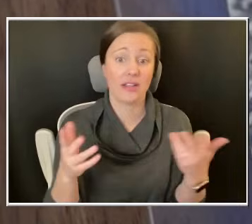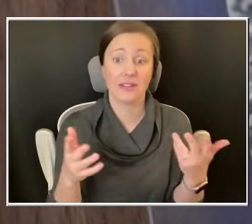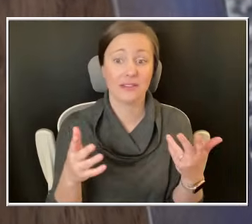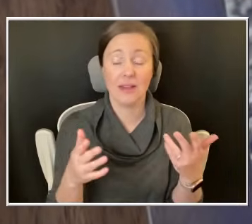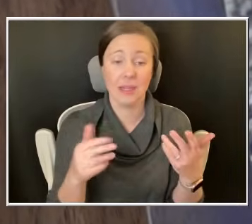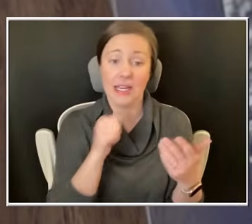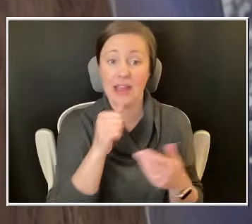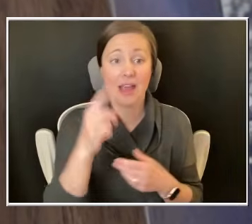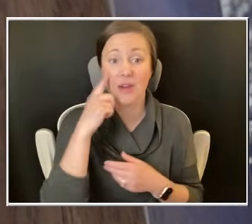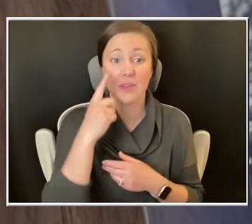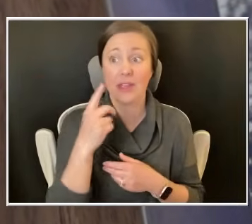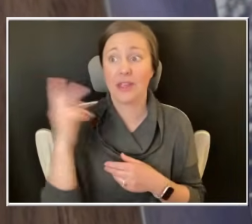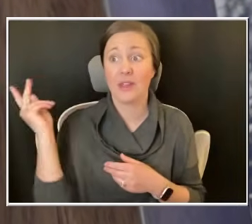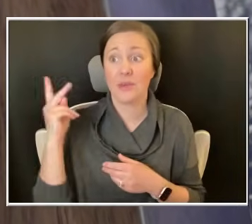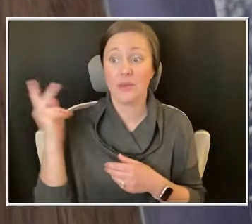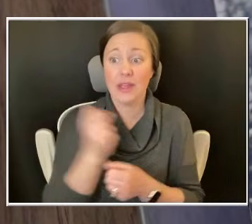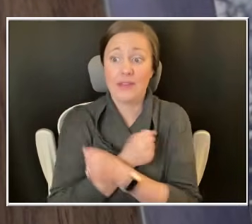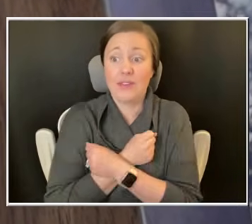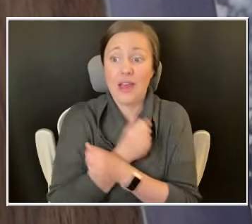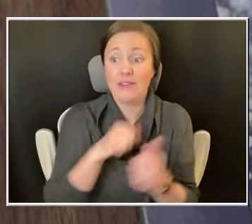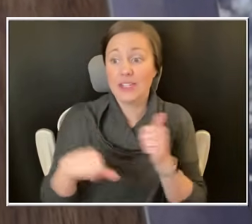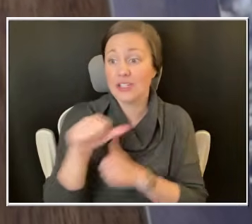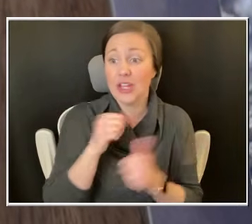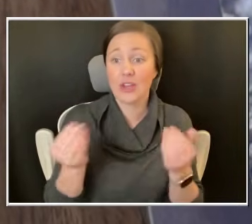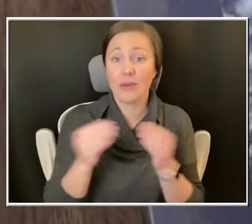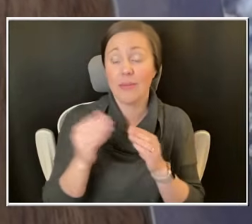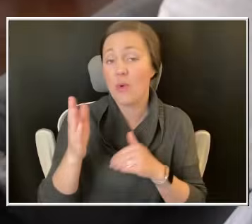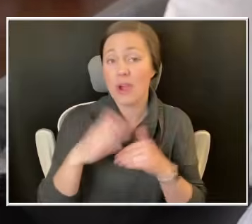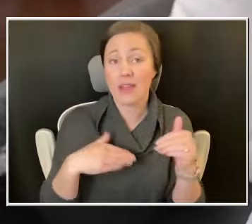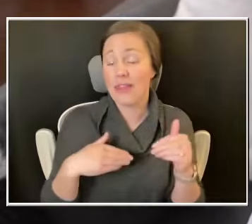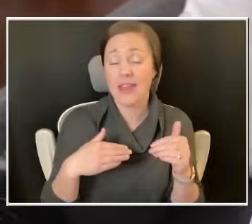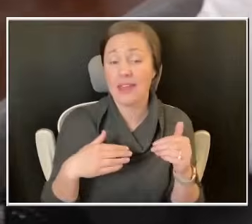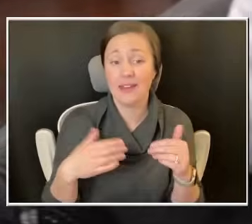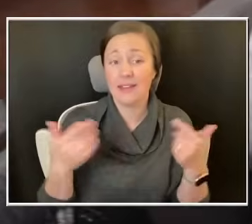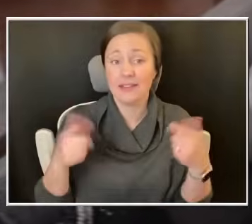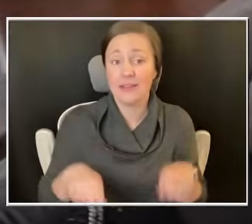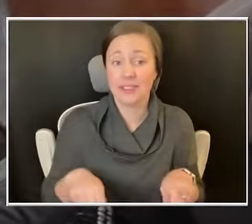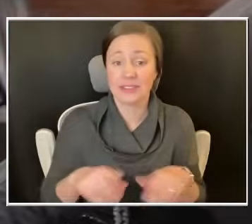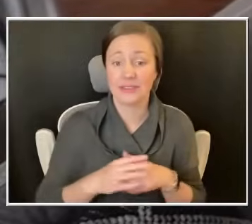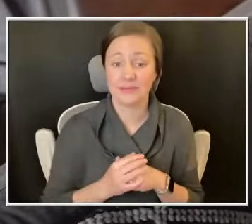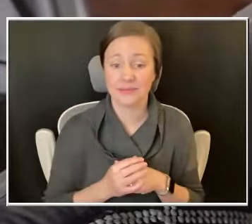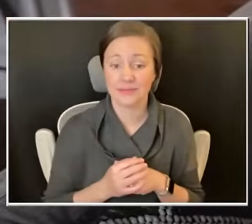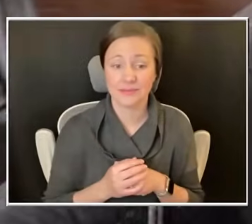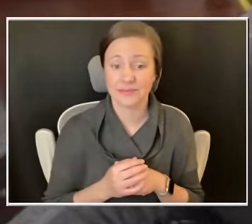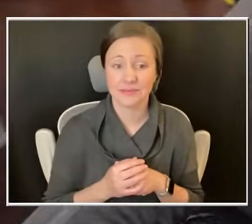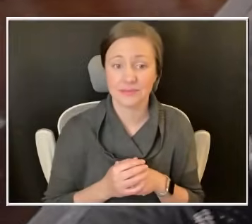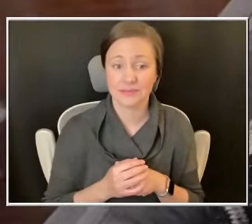we've loved each other any more than we have. 1, 2, 3.